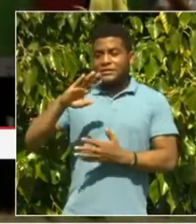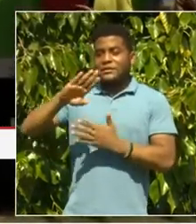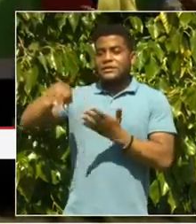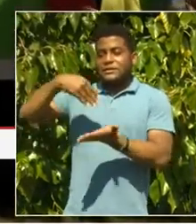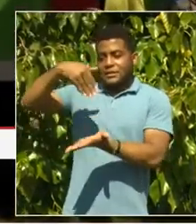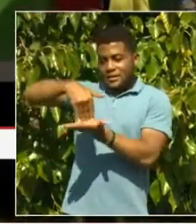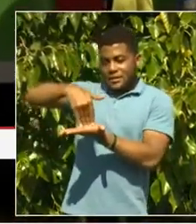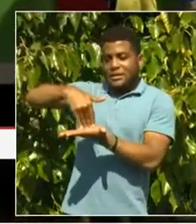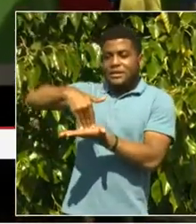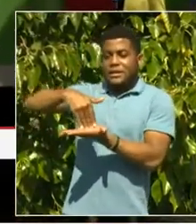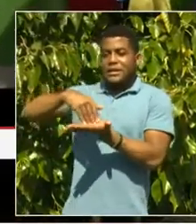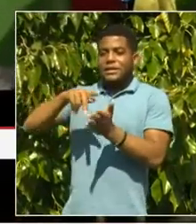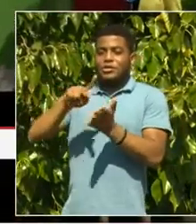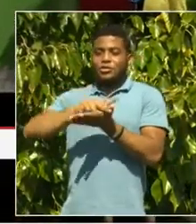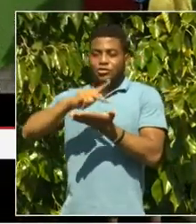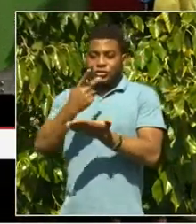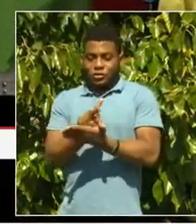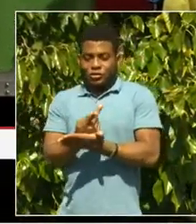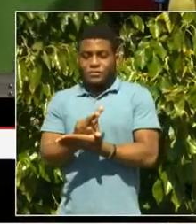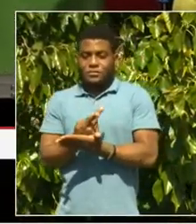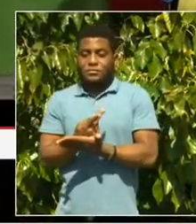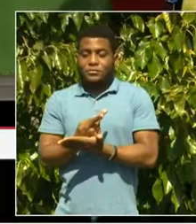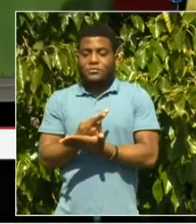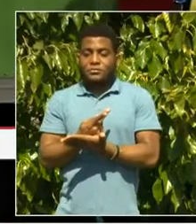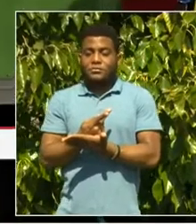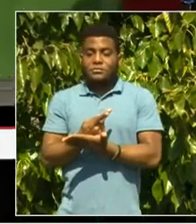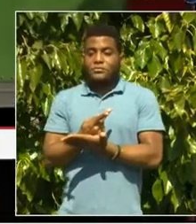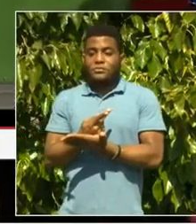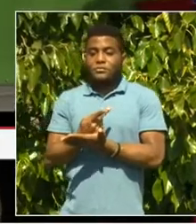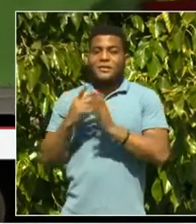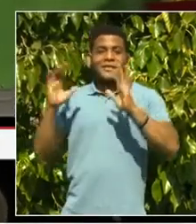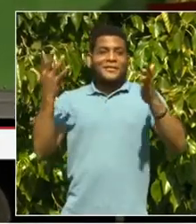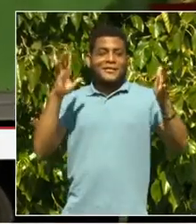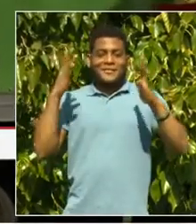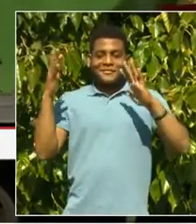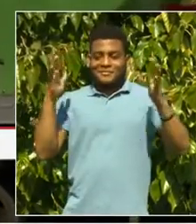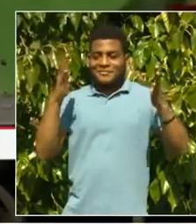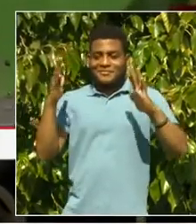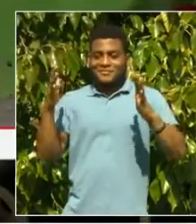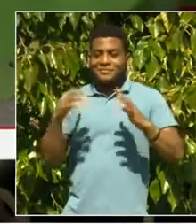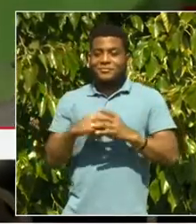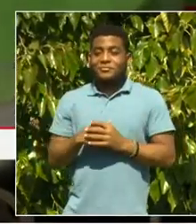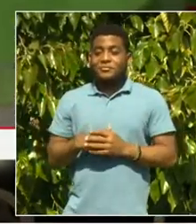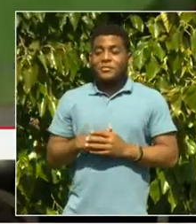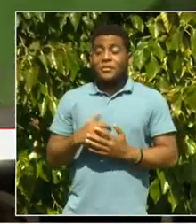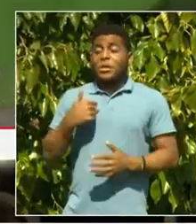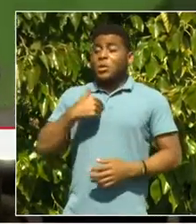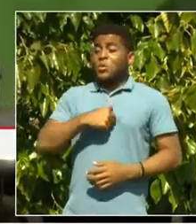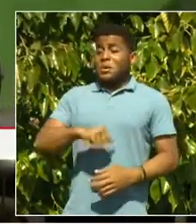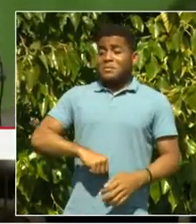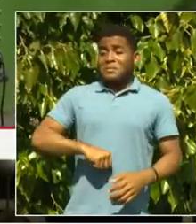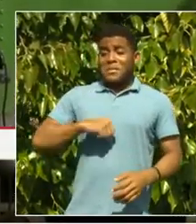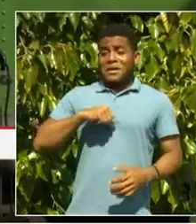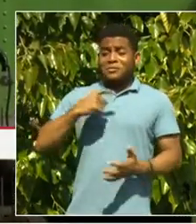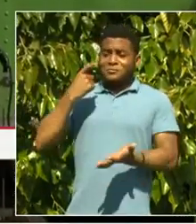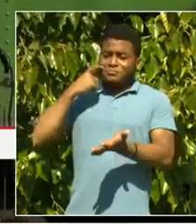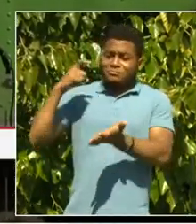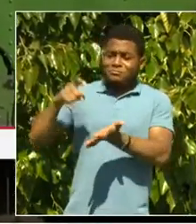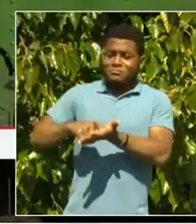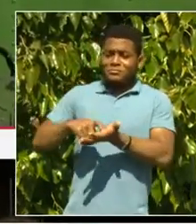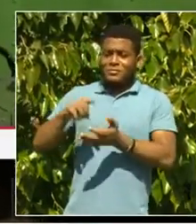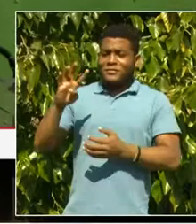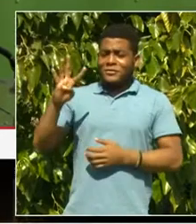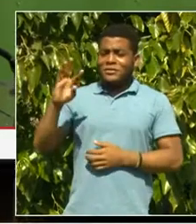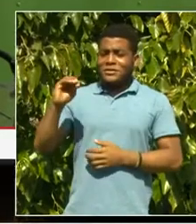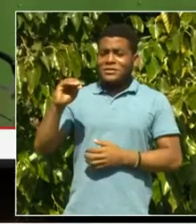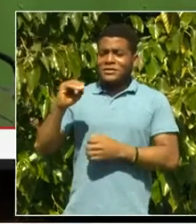applause. We are proud to acknowledge 40 years of WIC today, which